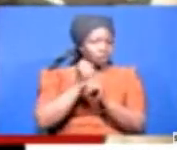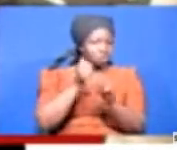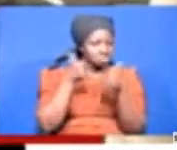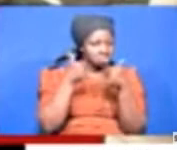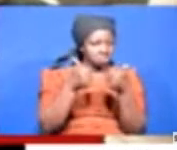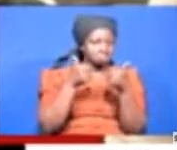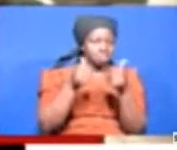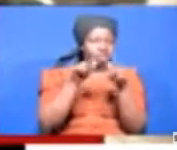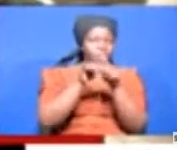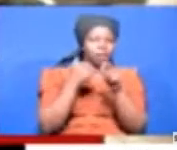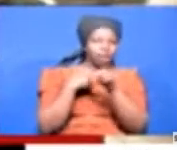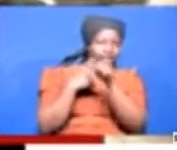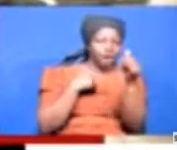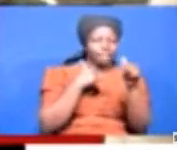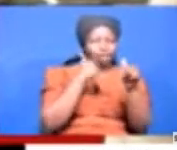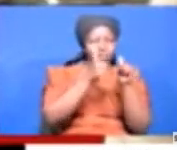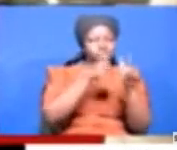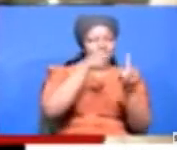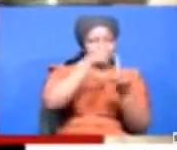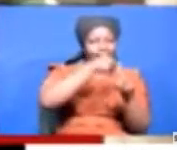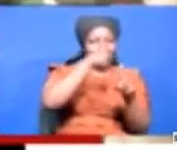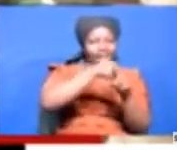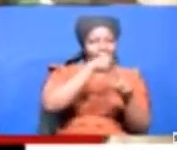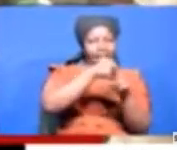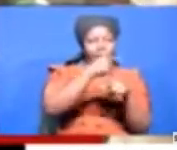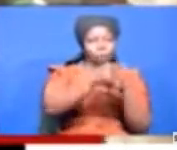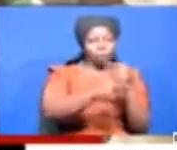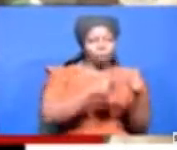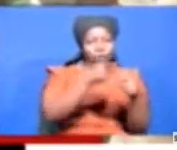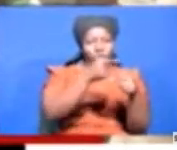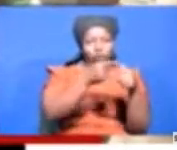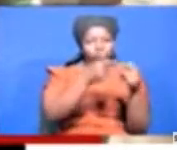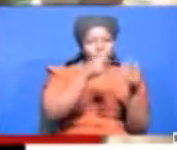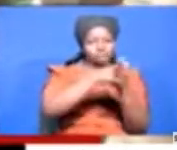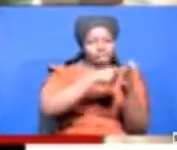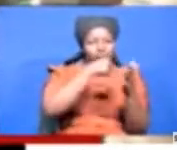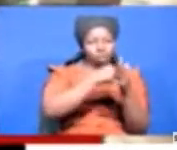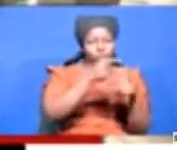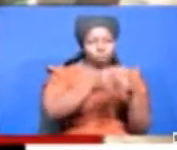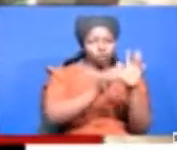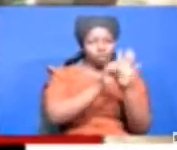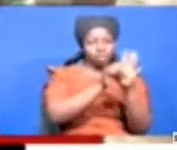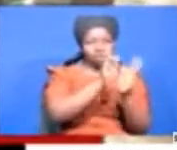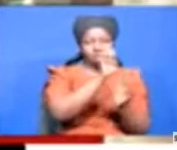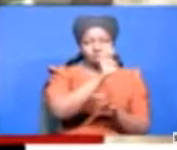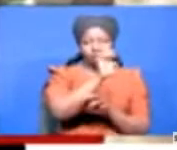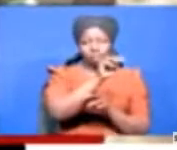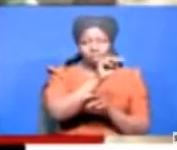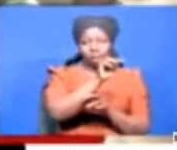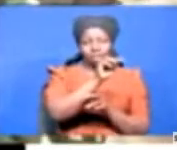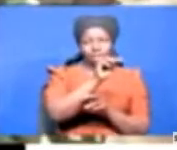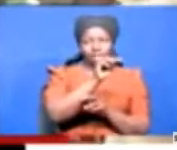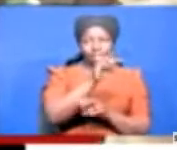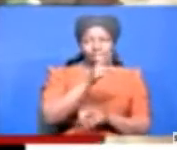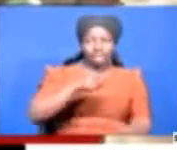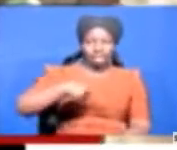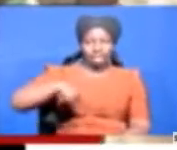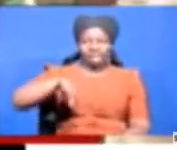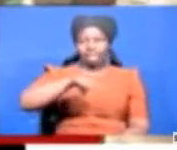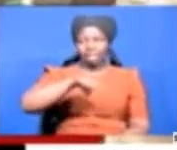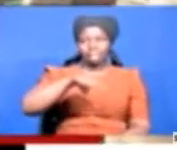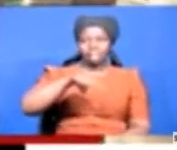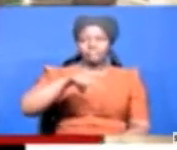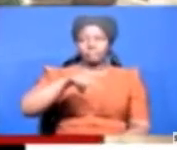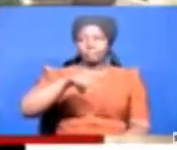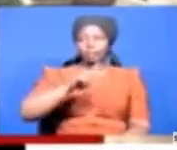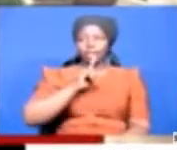also others that are struggling, like Elgeyo Marakwet, and we are sure